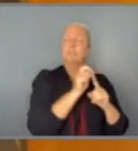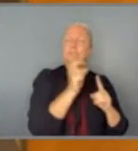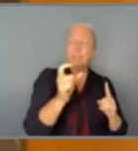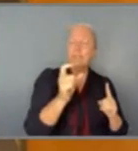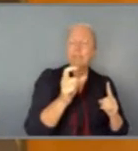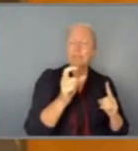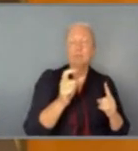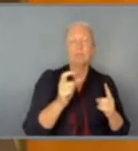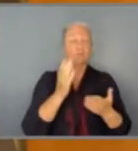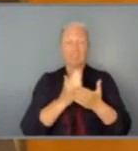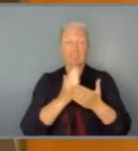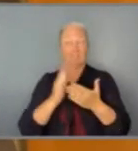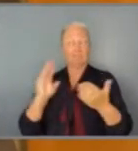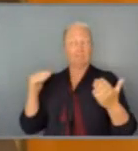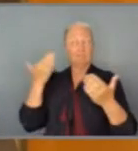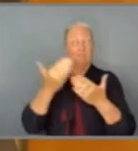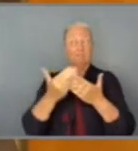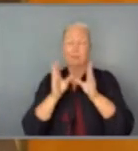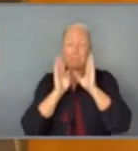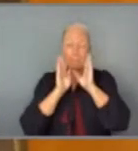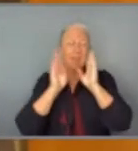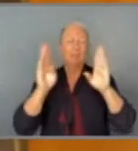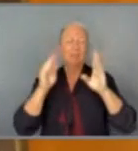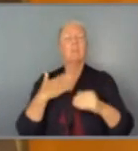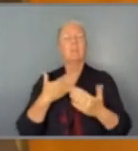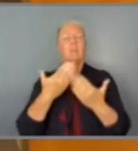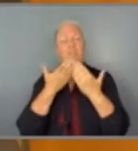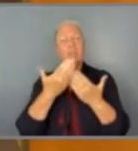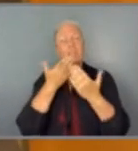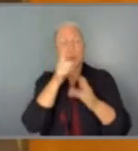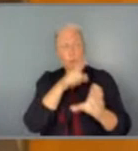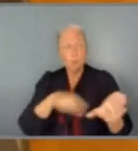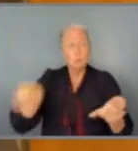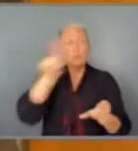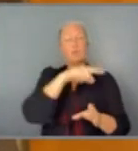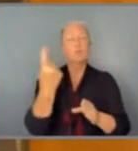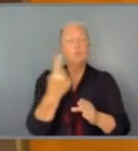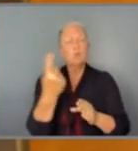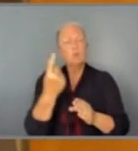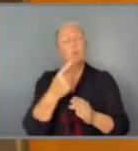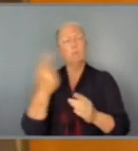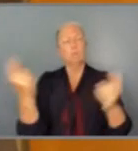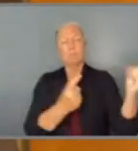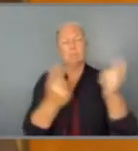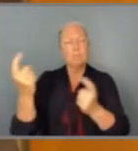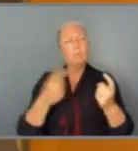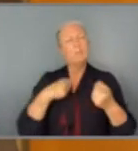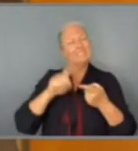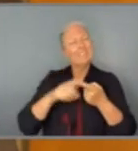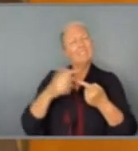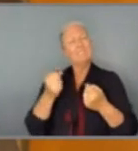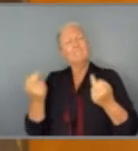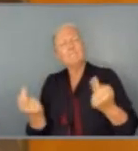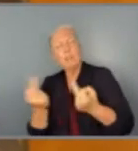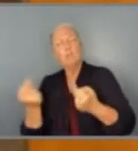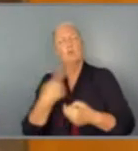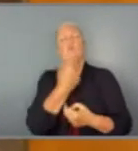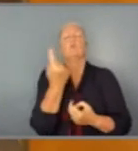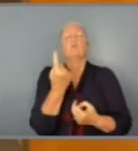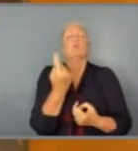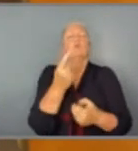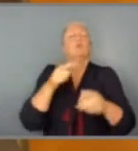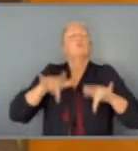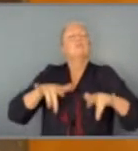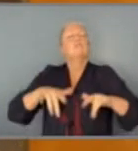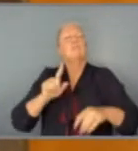remarkable achievement, and we thank all of those people in Australia who have come forward to get those vaccinations. But there are still people who haven't had their first